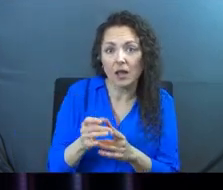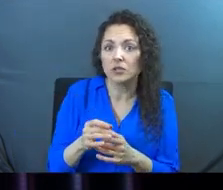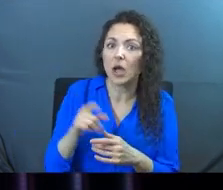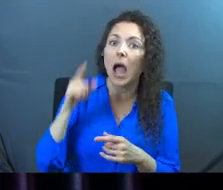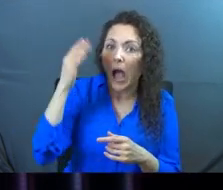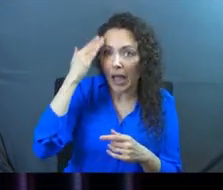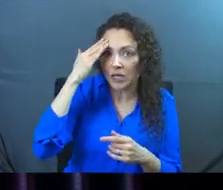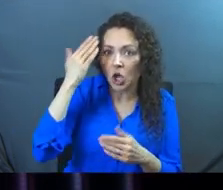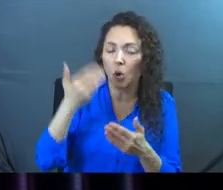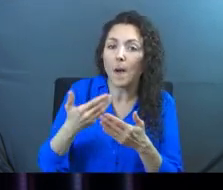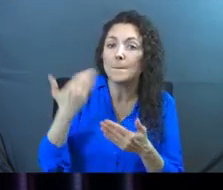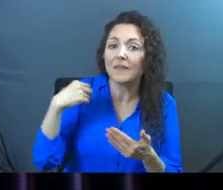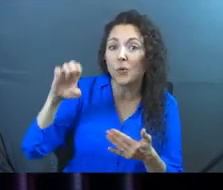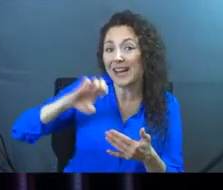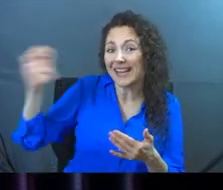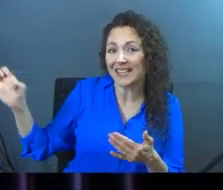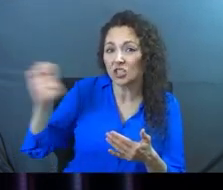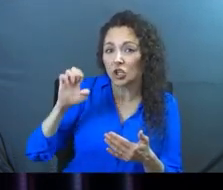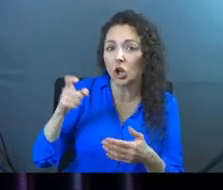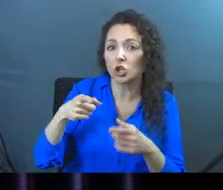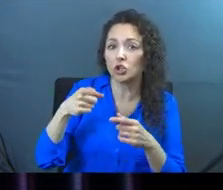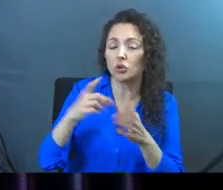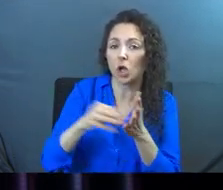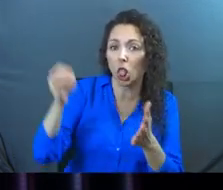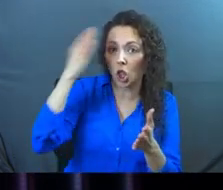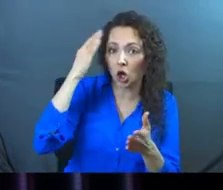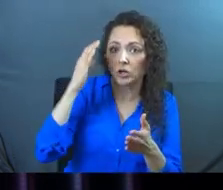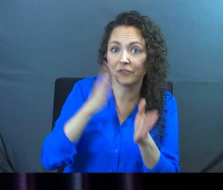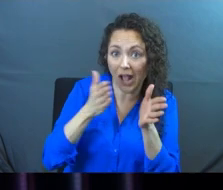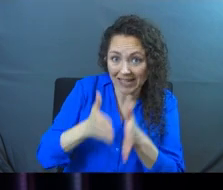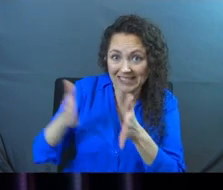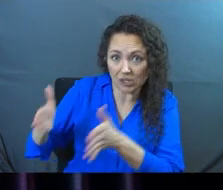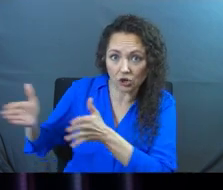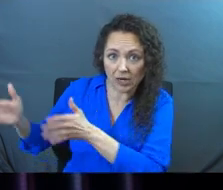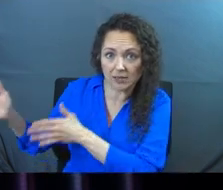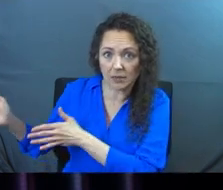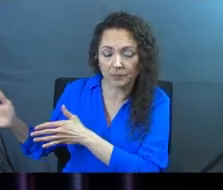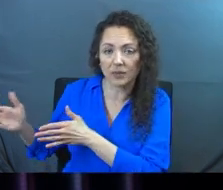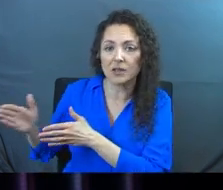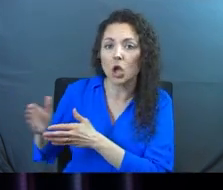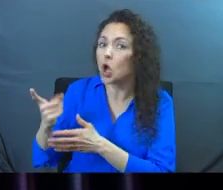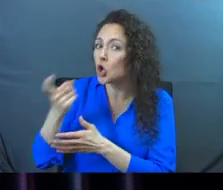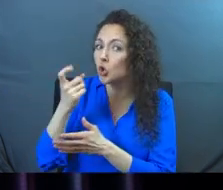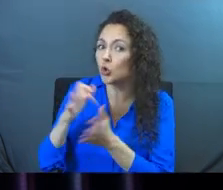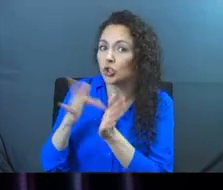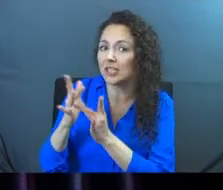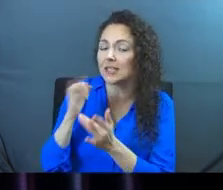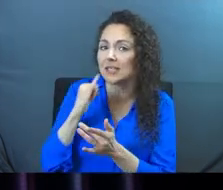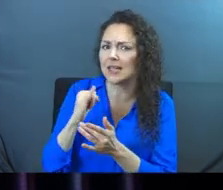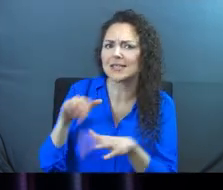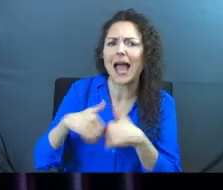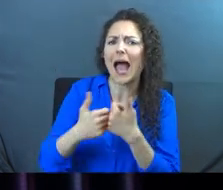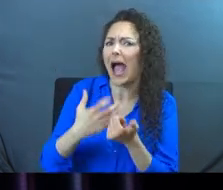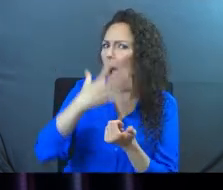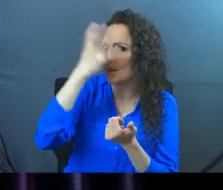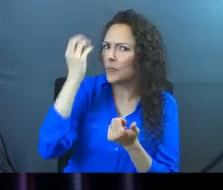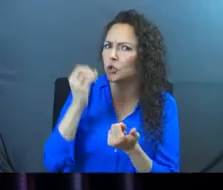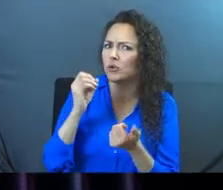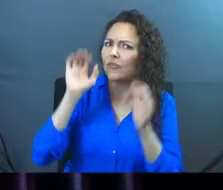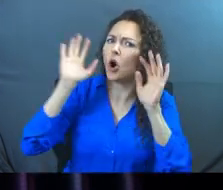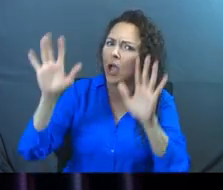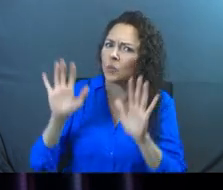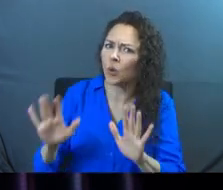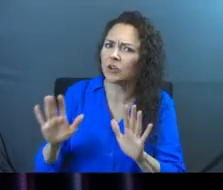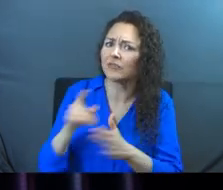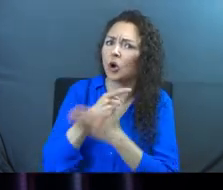of a series before Easter about how awesome Jesus is. We're going right back for a second, okay? We're going to talk about how beautiful and wonderful